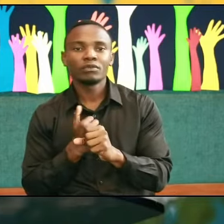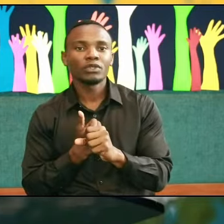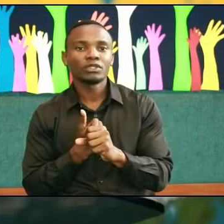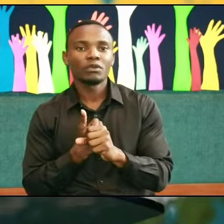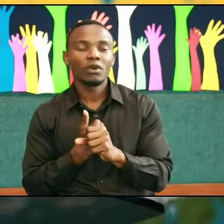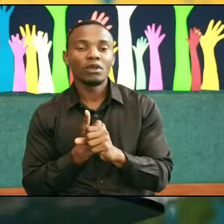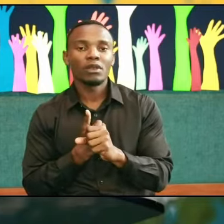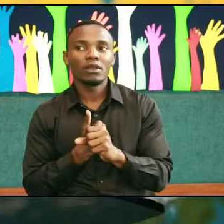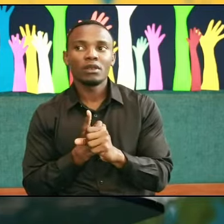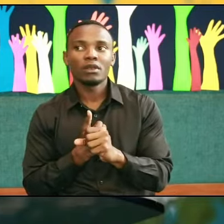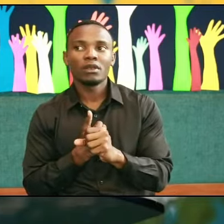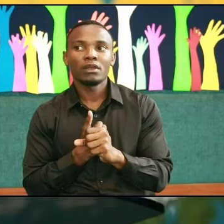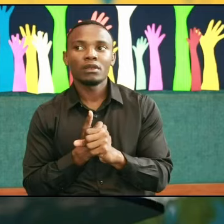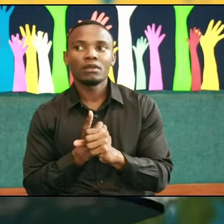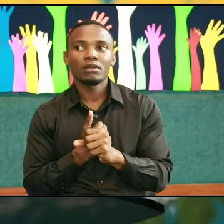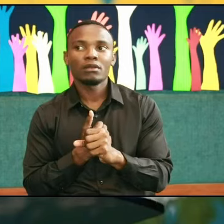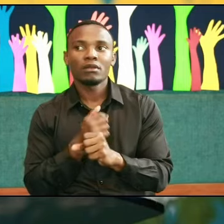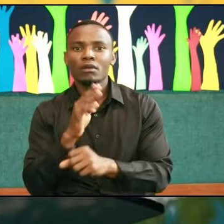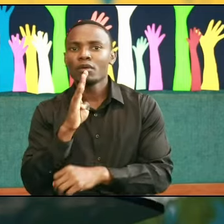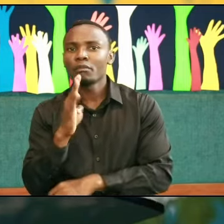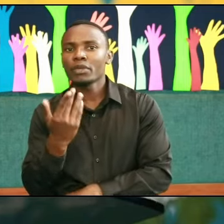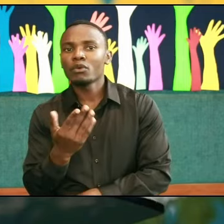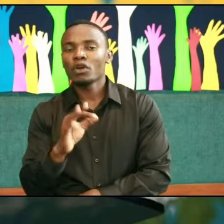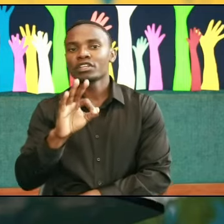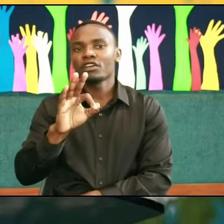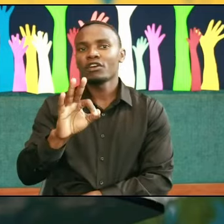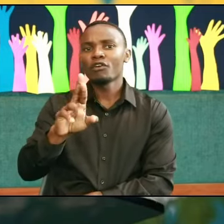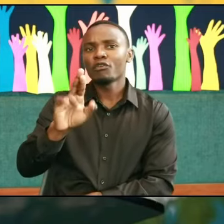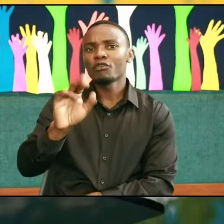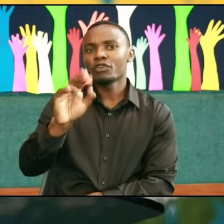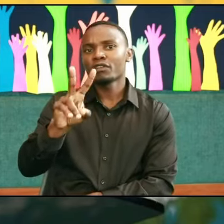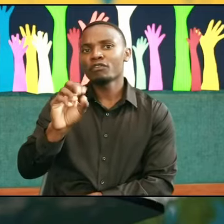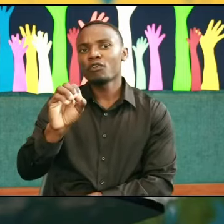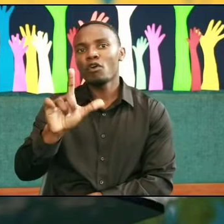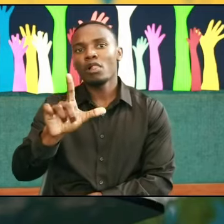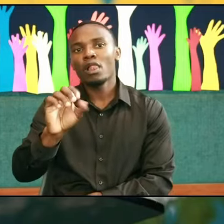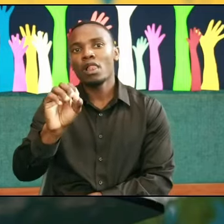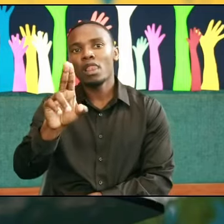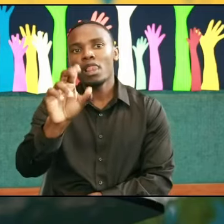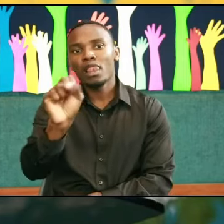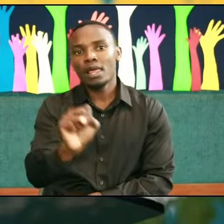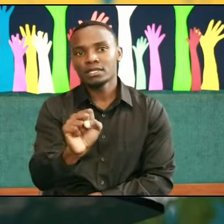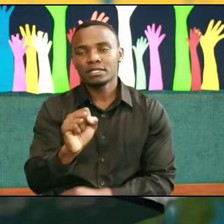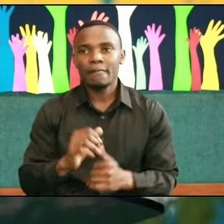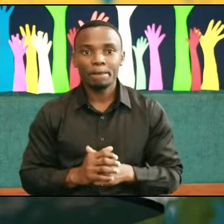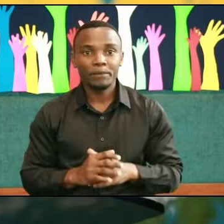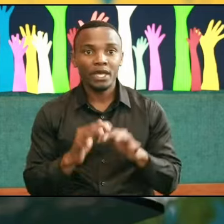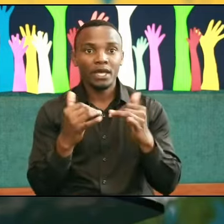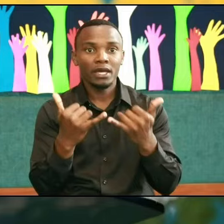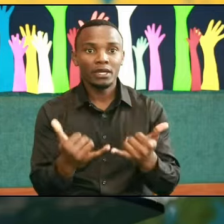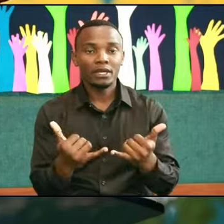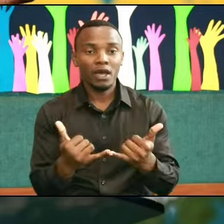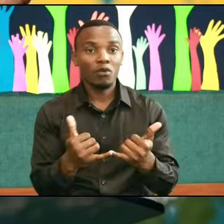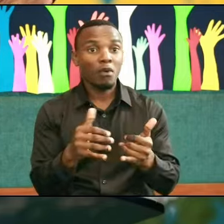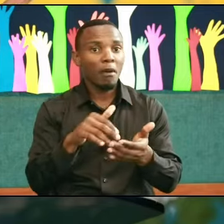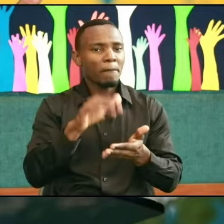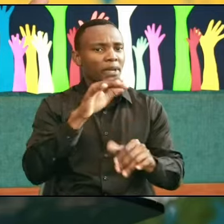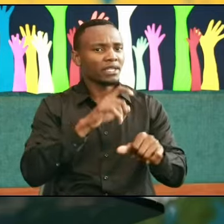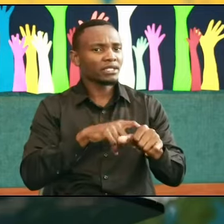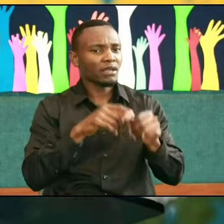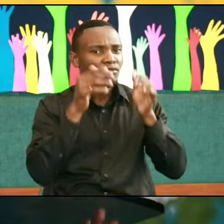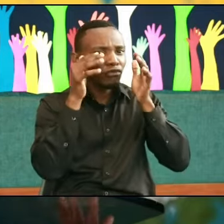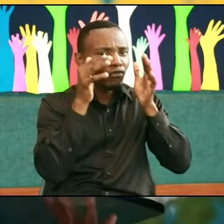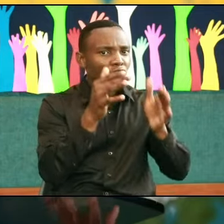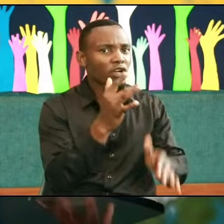favored to be frivolous. What does this mean? Let me, because I've spent a lot of time on favor, let